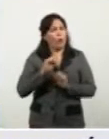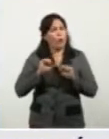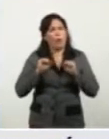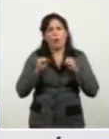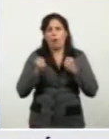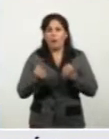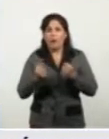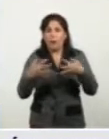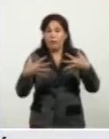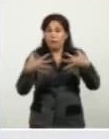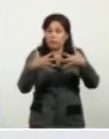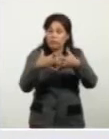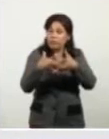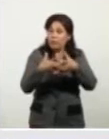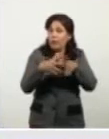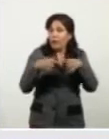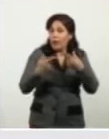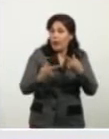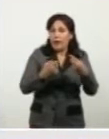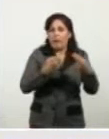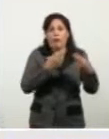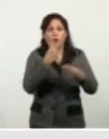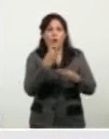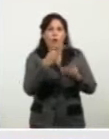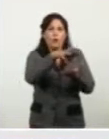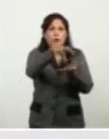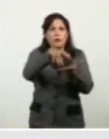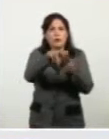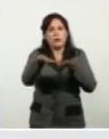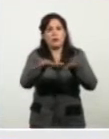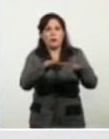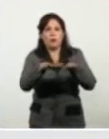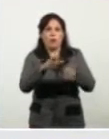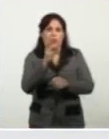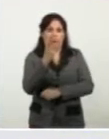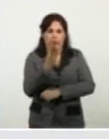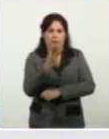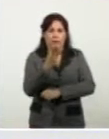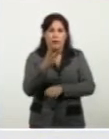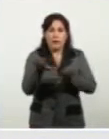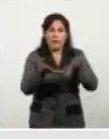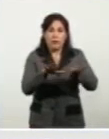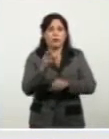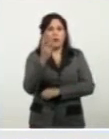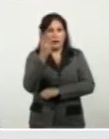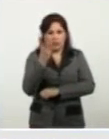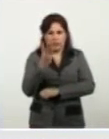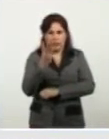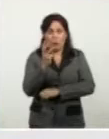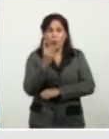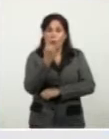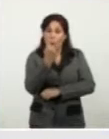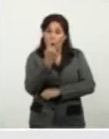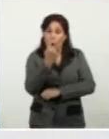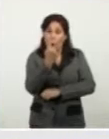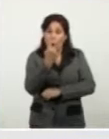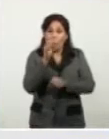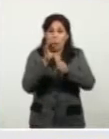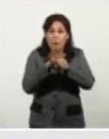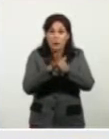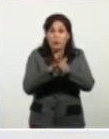people with symptoms and who are not going to the